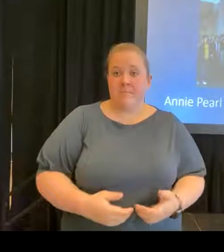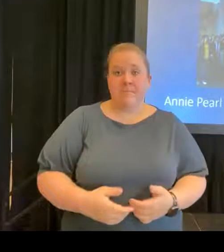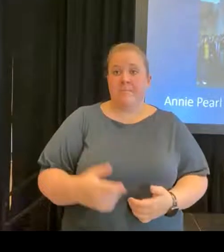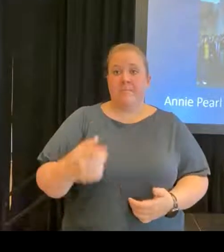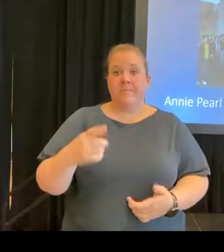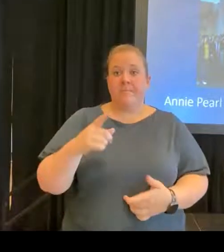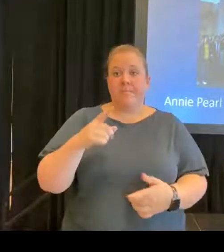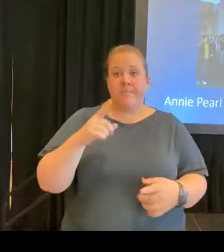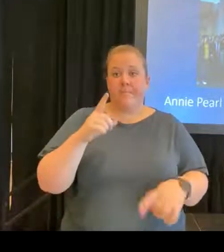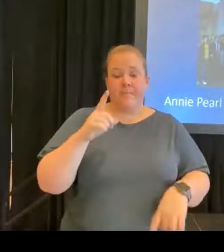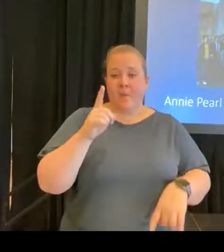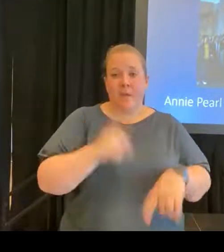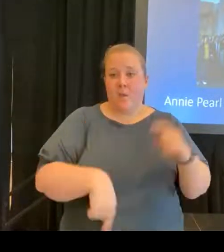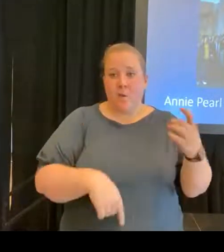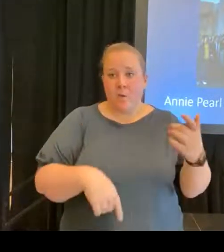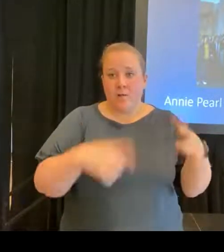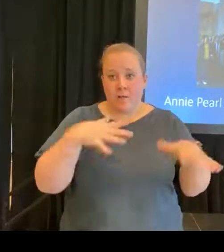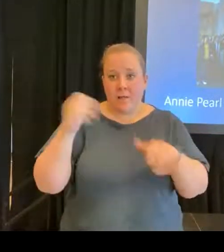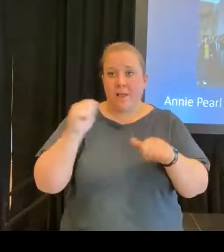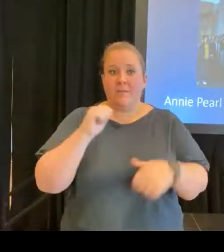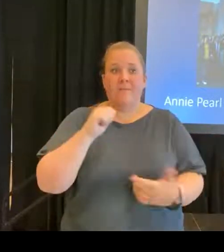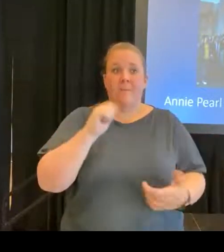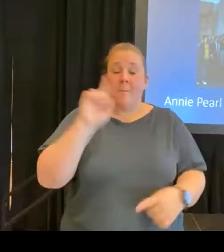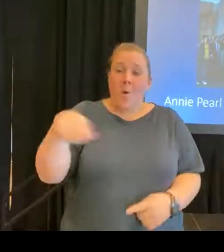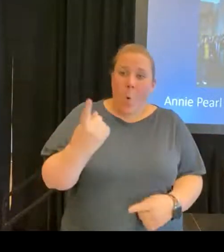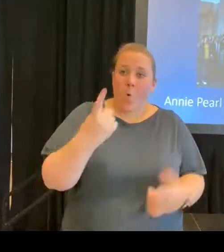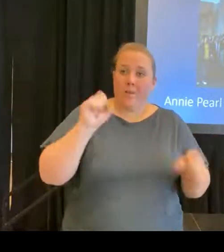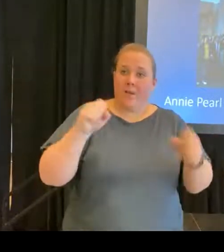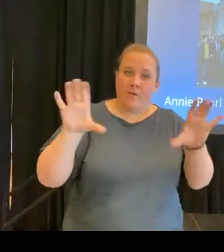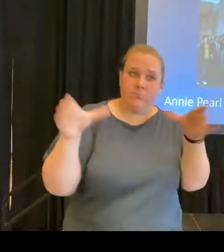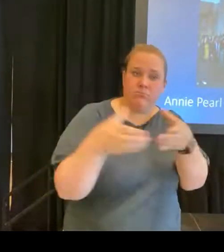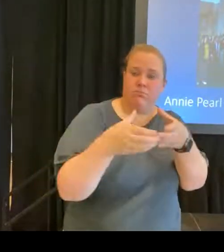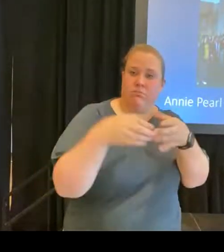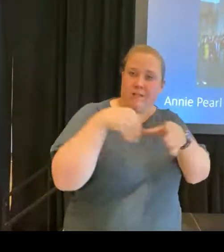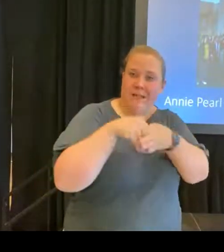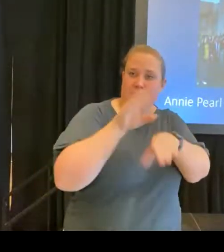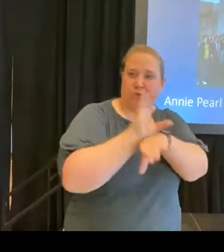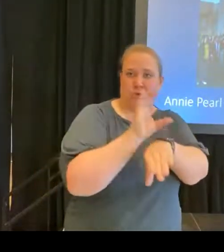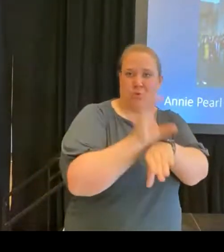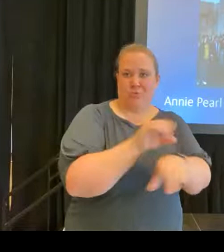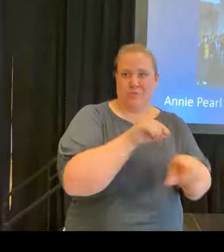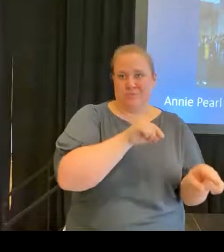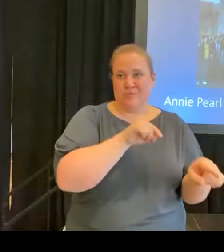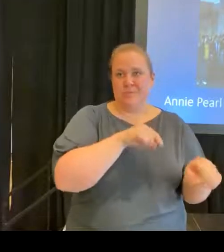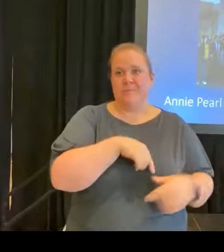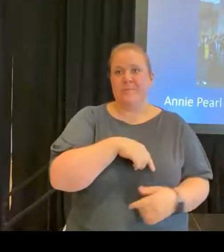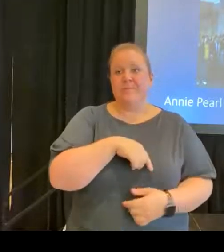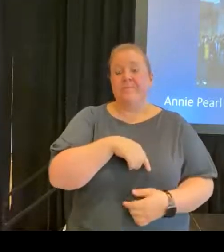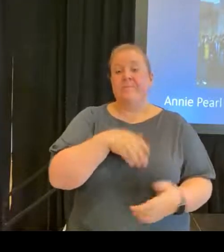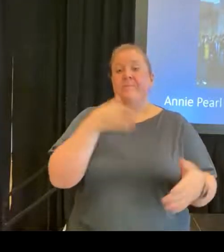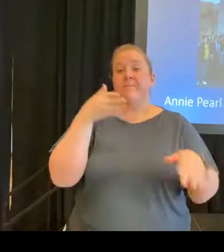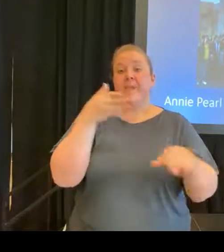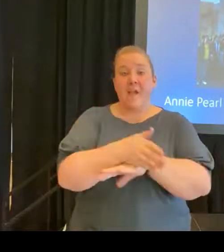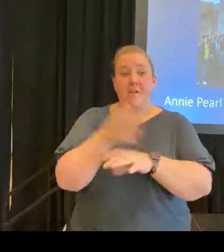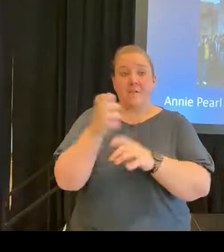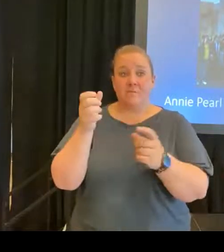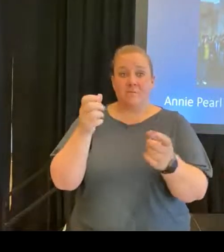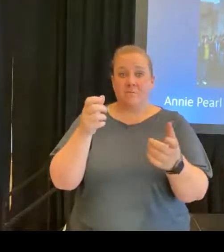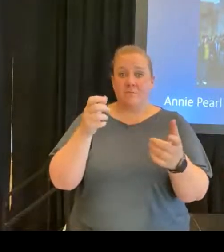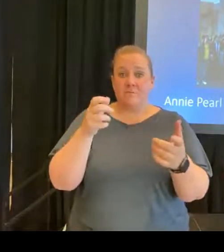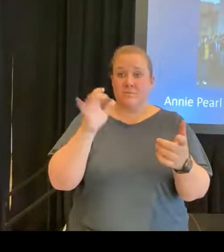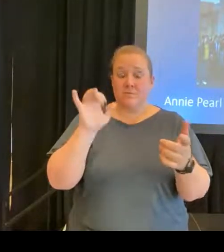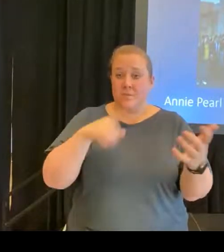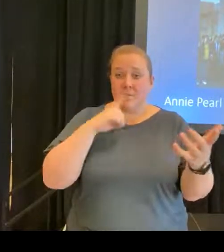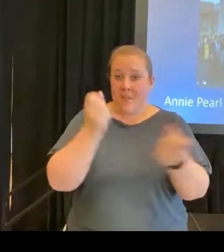We couldn't gather except in the church. It was more than 2 people. But then after Reimagine, we couldn't gather in the churches